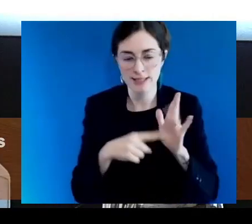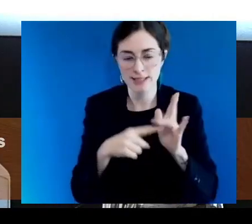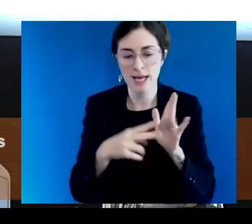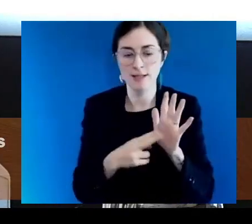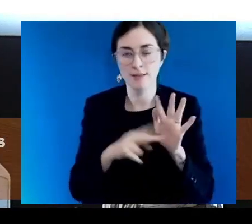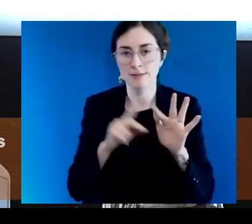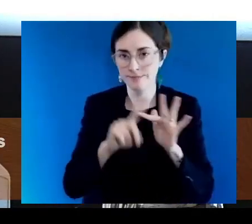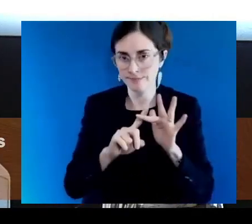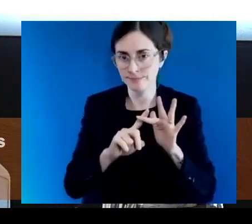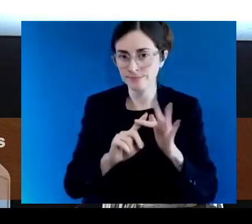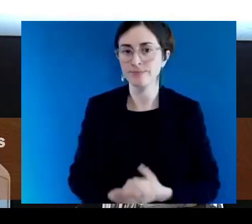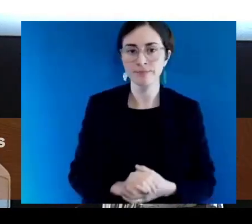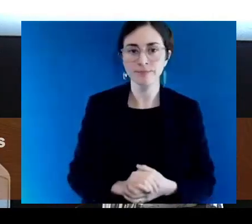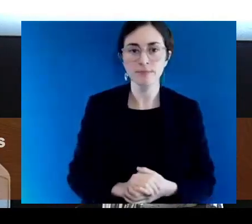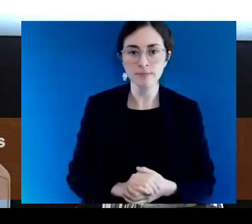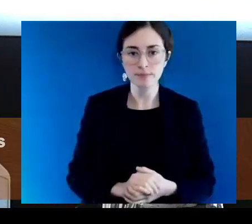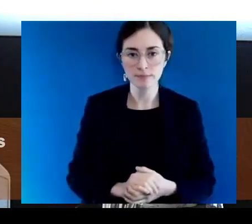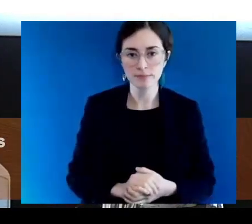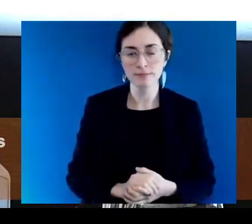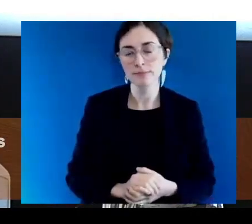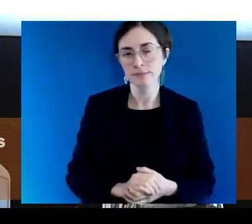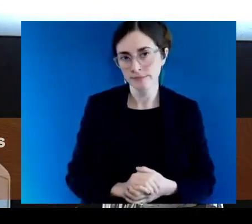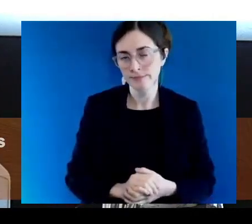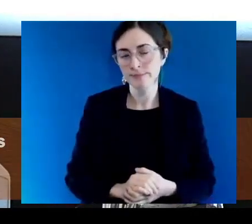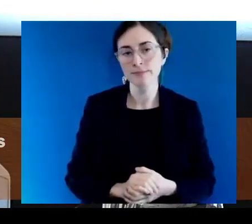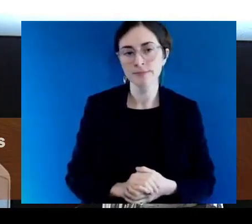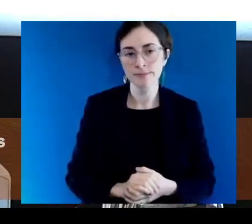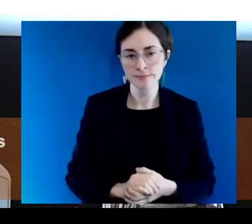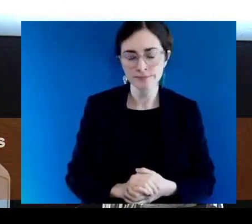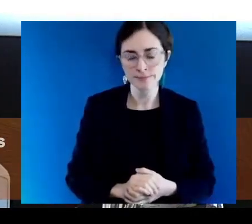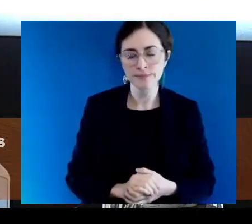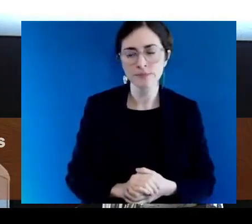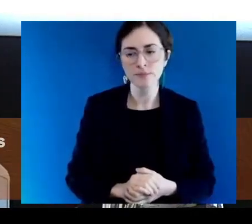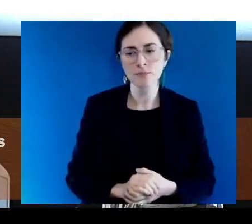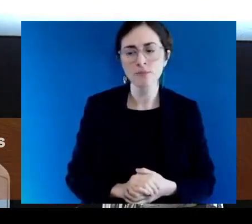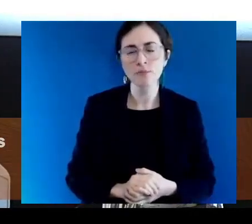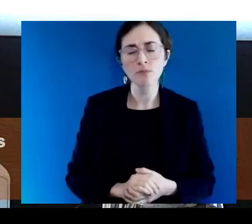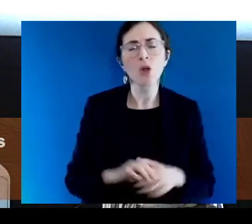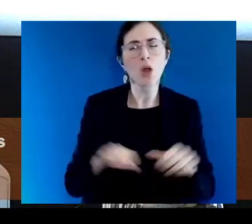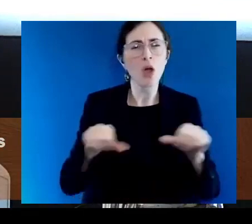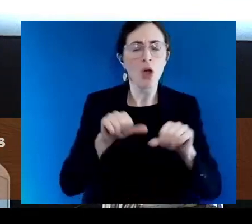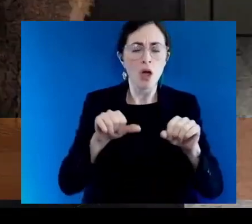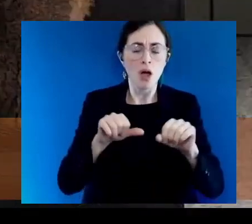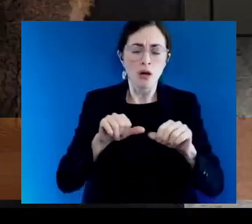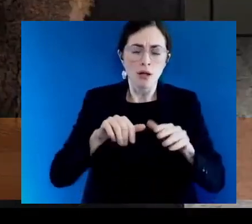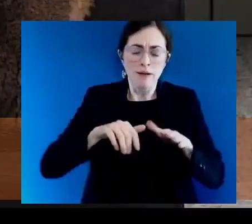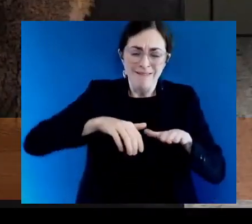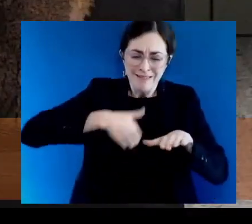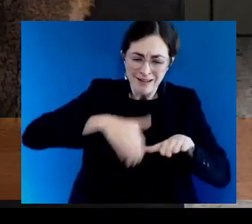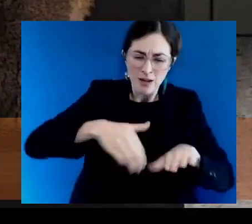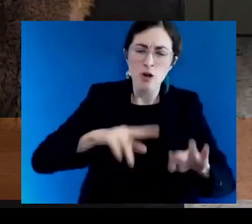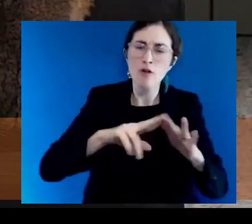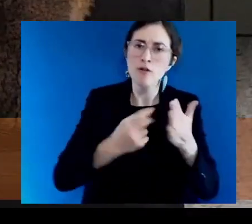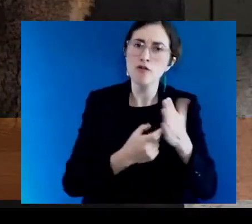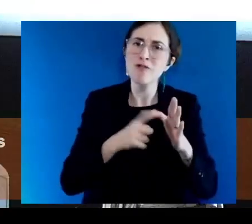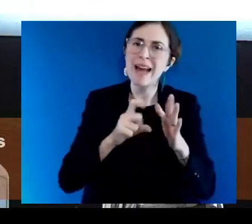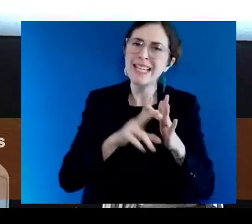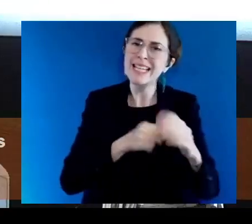446,012 tonnes. So just on that, what is the status of fracking as an extraction technique in